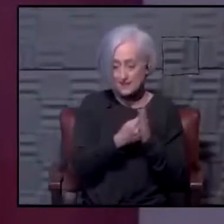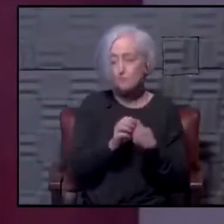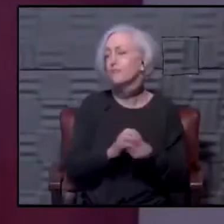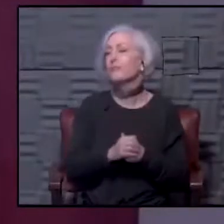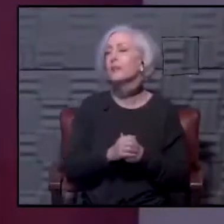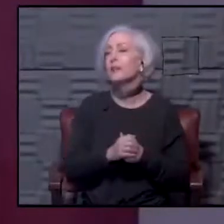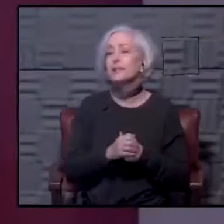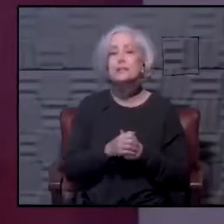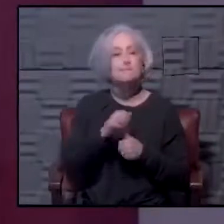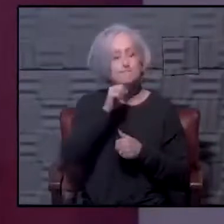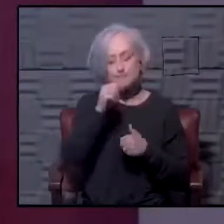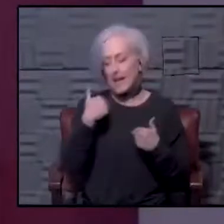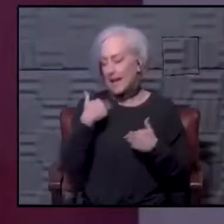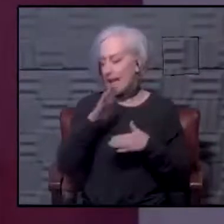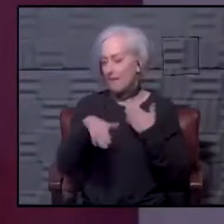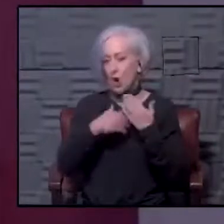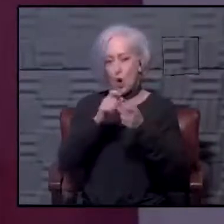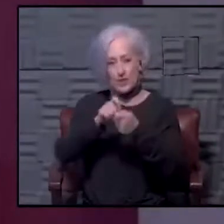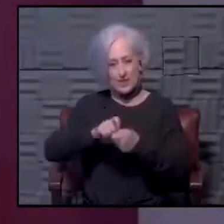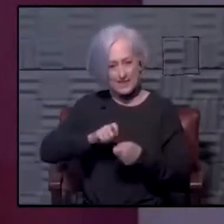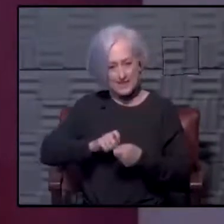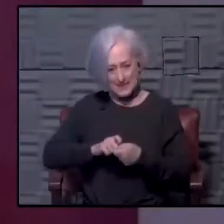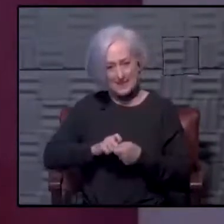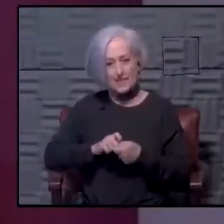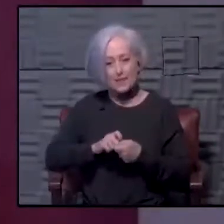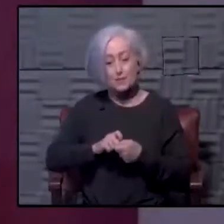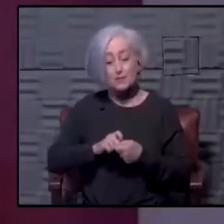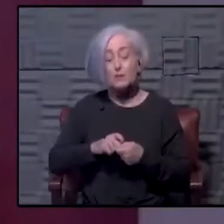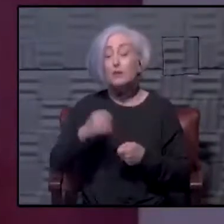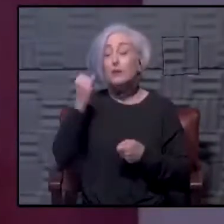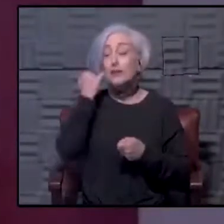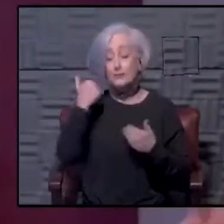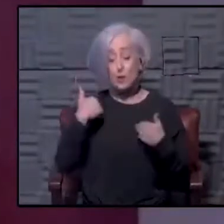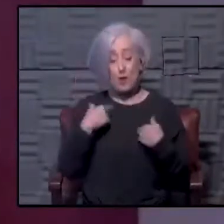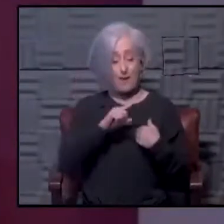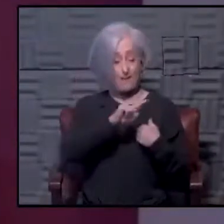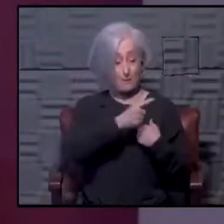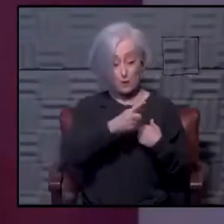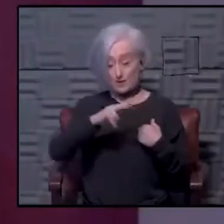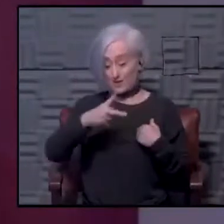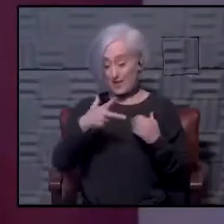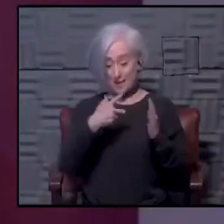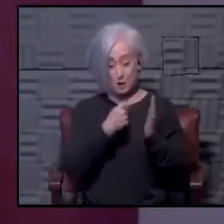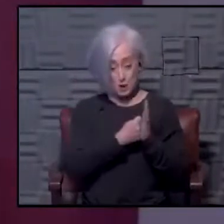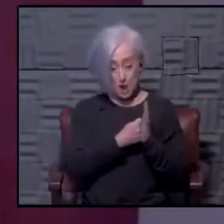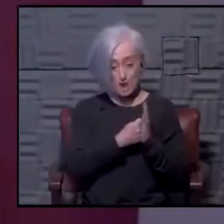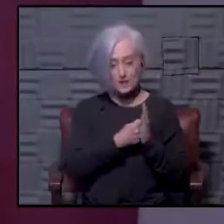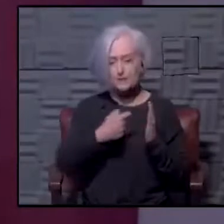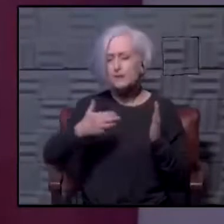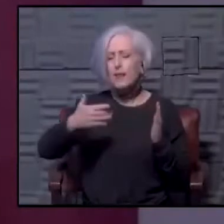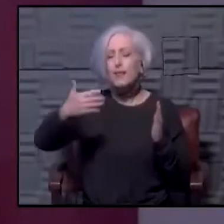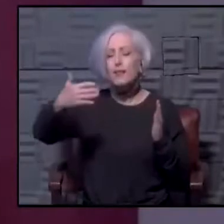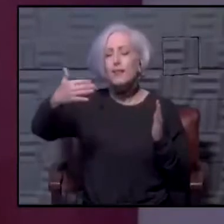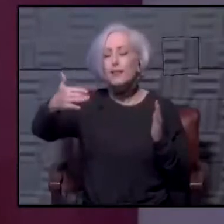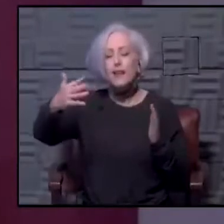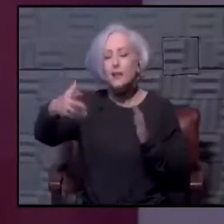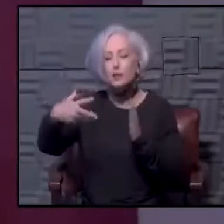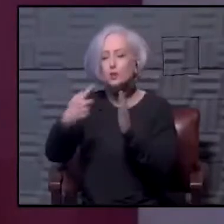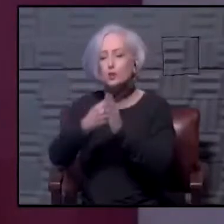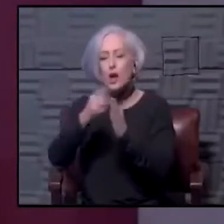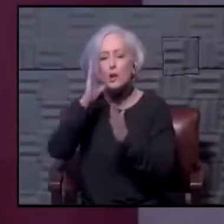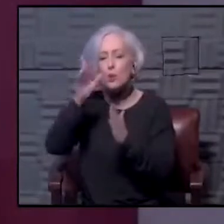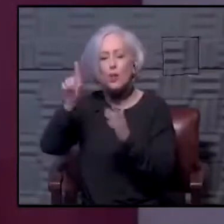don't really have all of the details as to after you've had your first and second dose, when will you need your next round? And most likely, as you